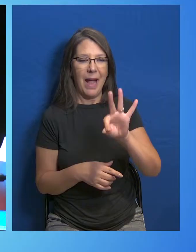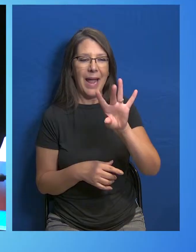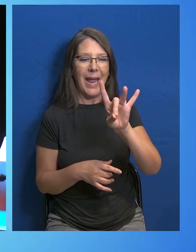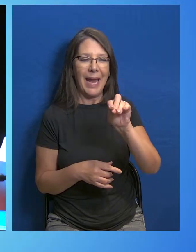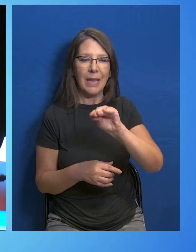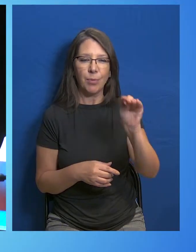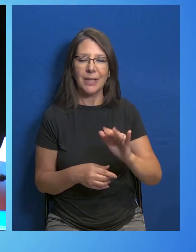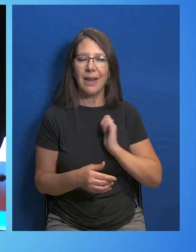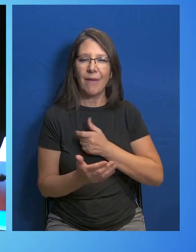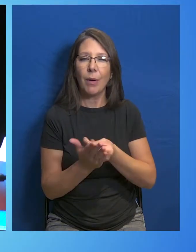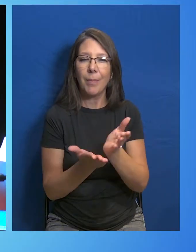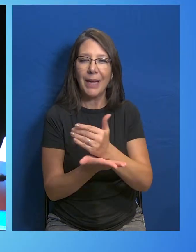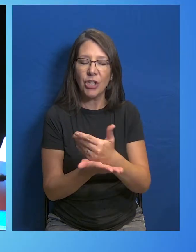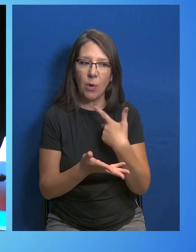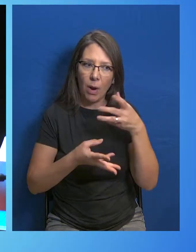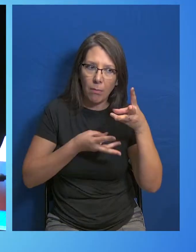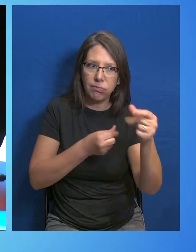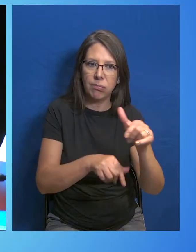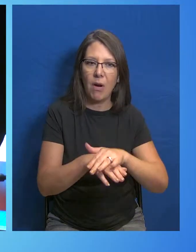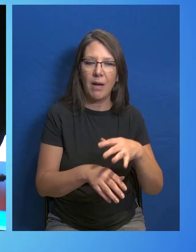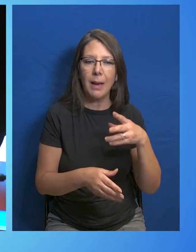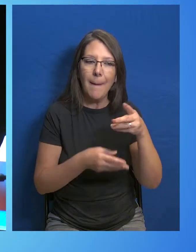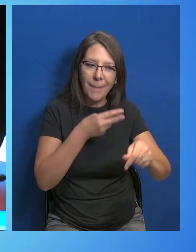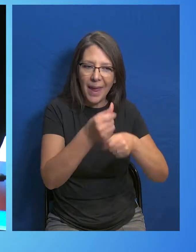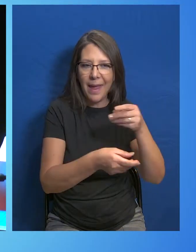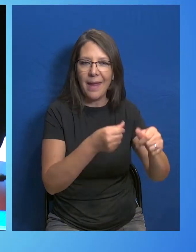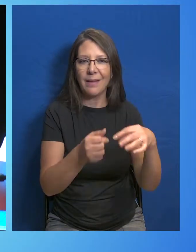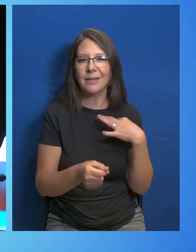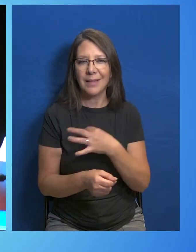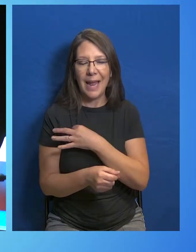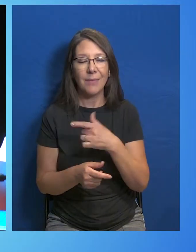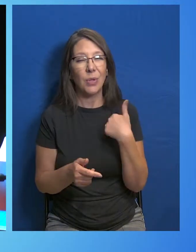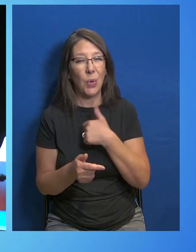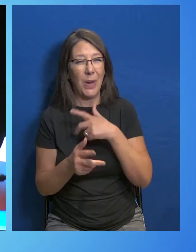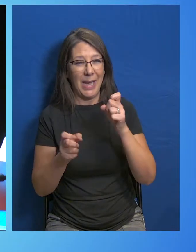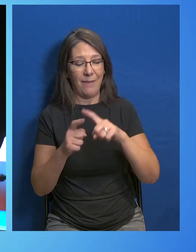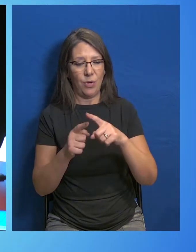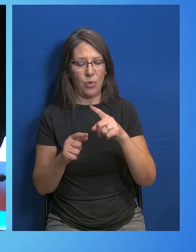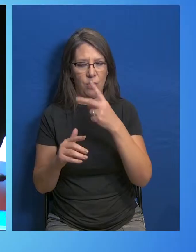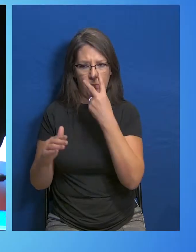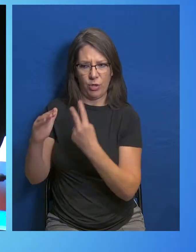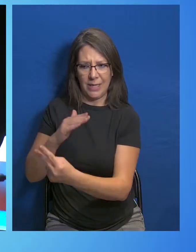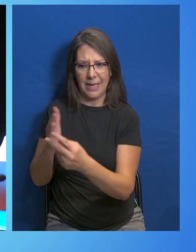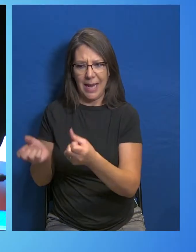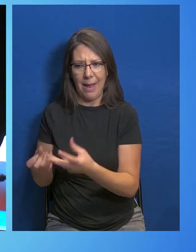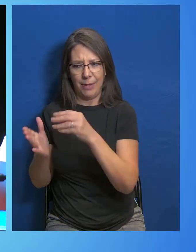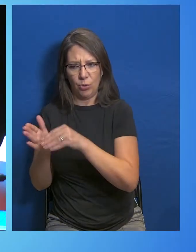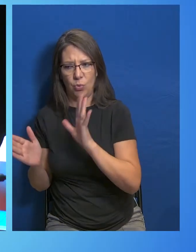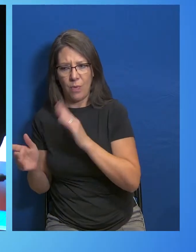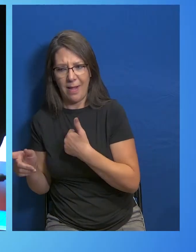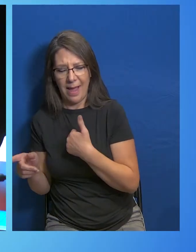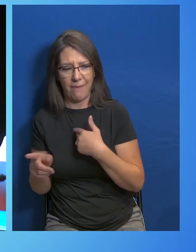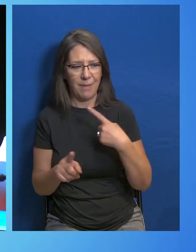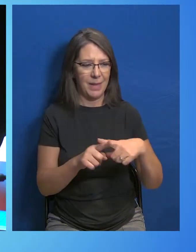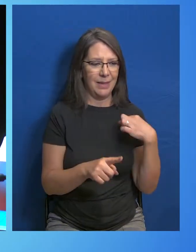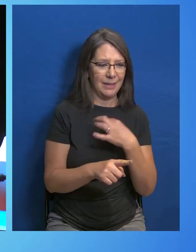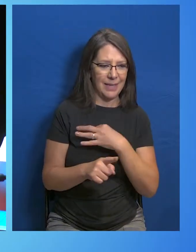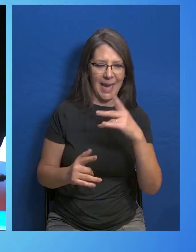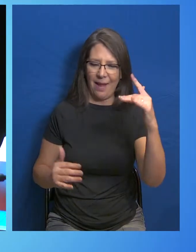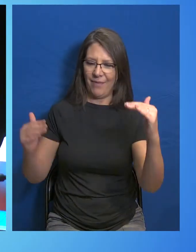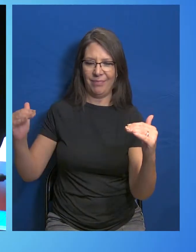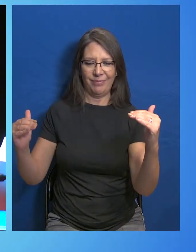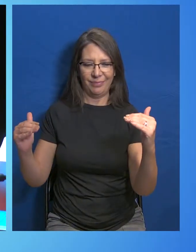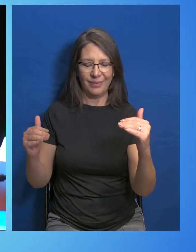that we need to try and adjust to align with current and projected student counts. We've also recently implemented a